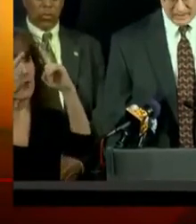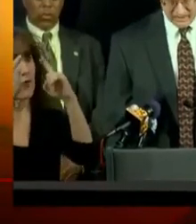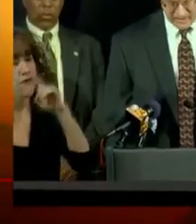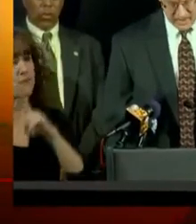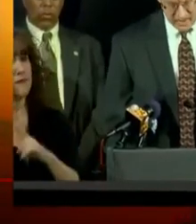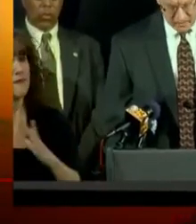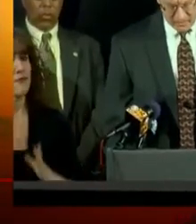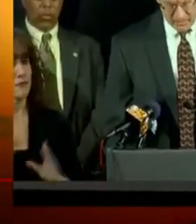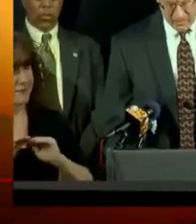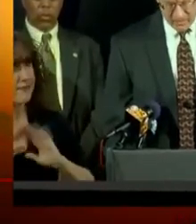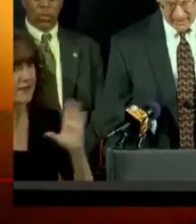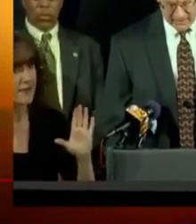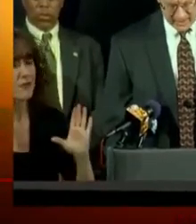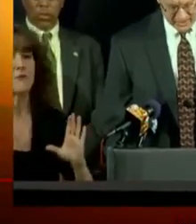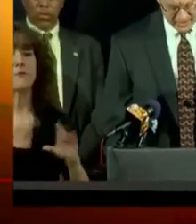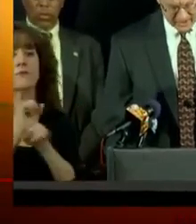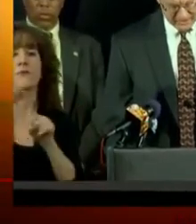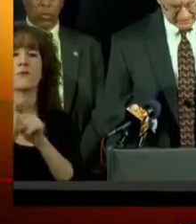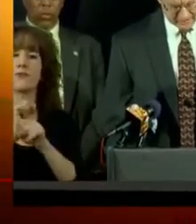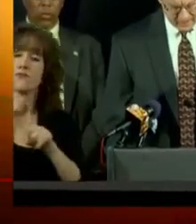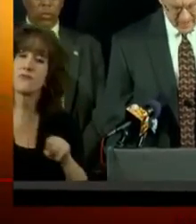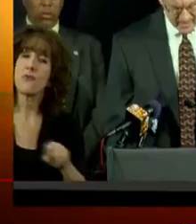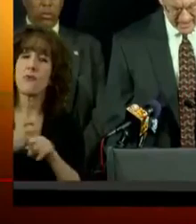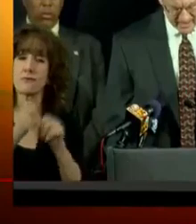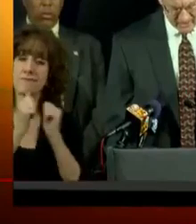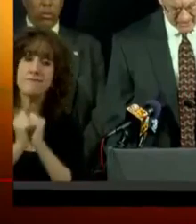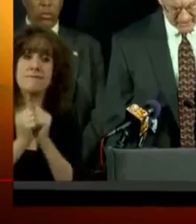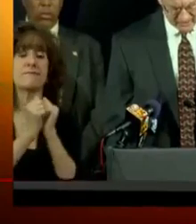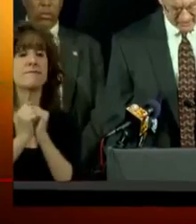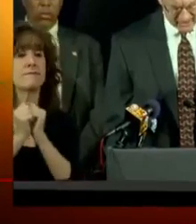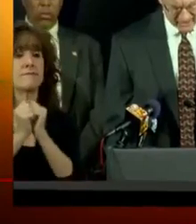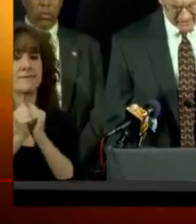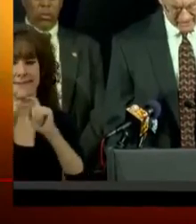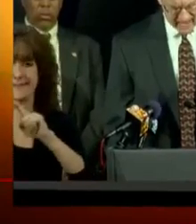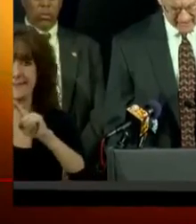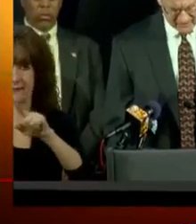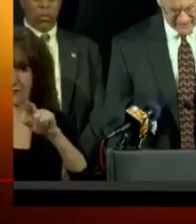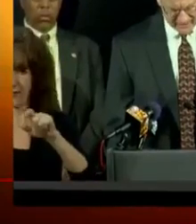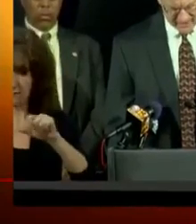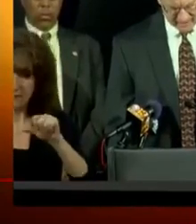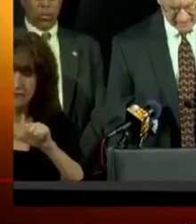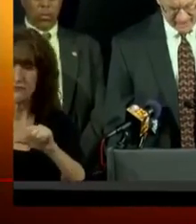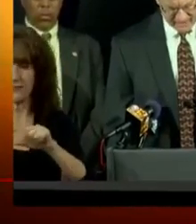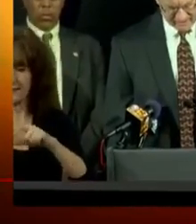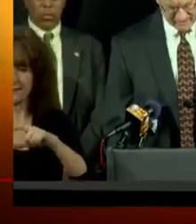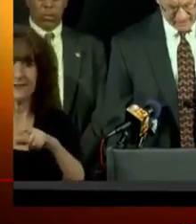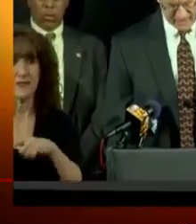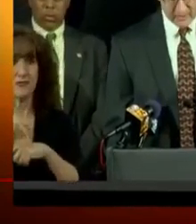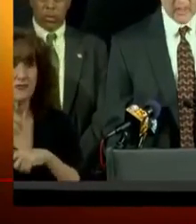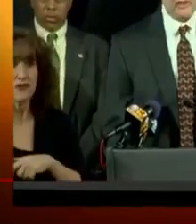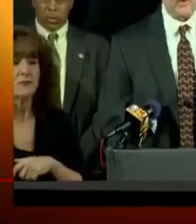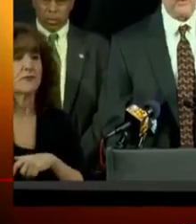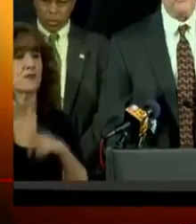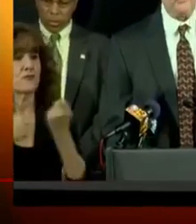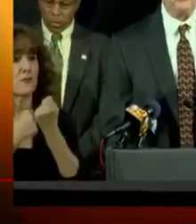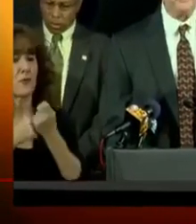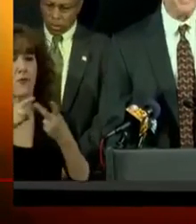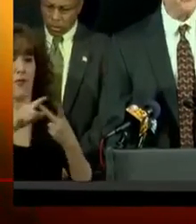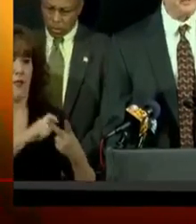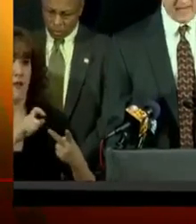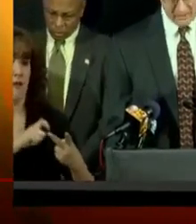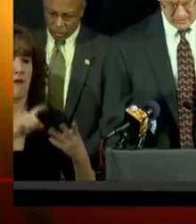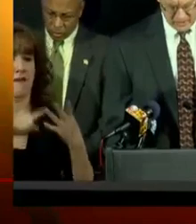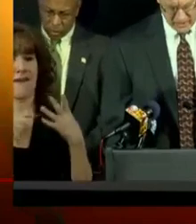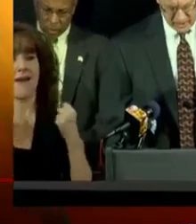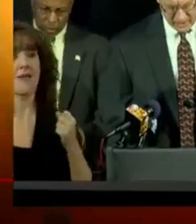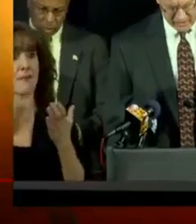which are clear. We will be working diligently in our different sections that are activated: transportation support, law enforcement,